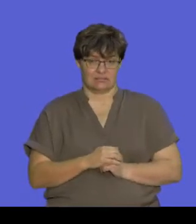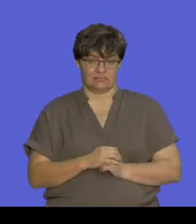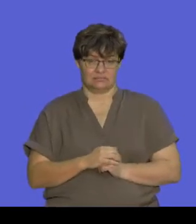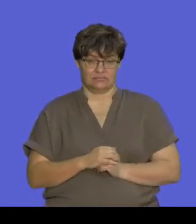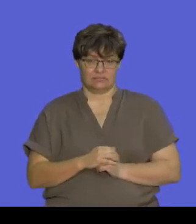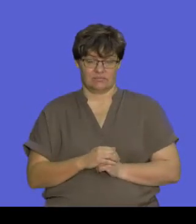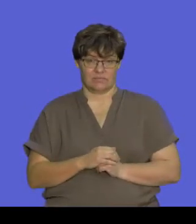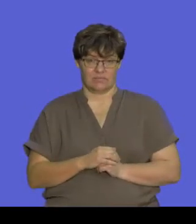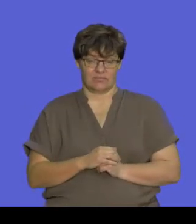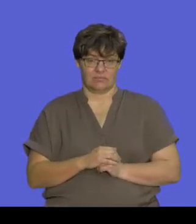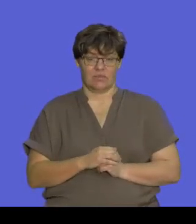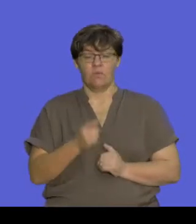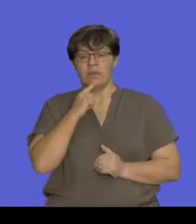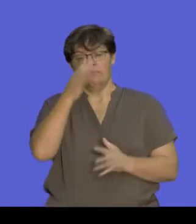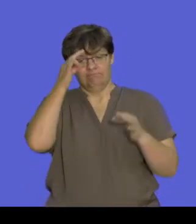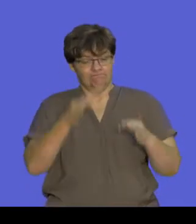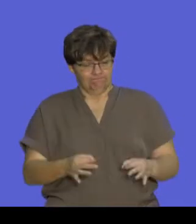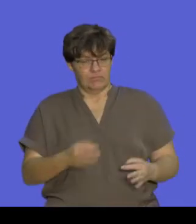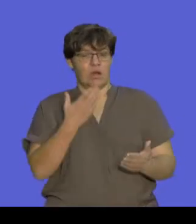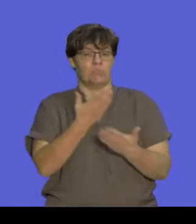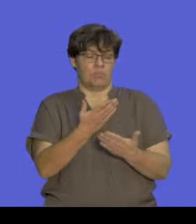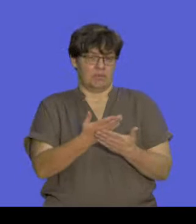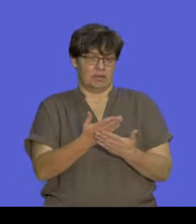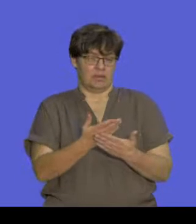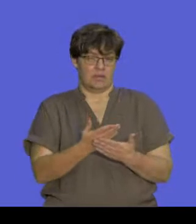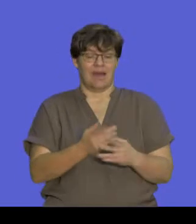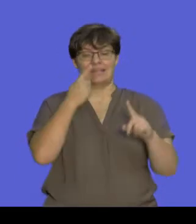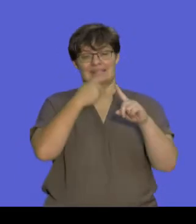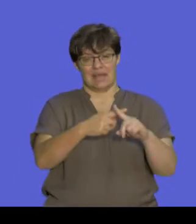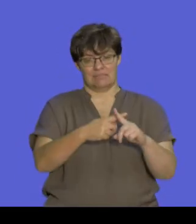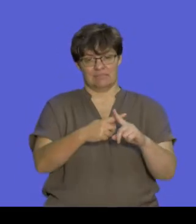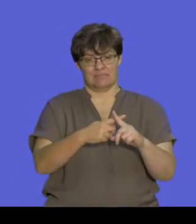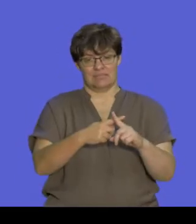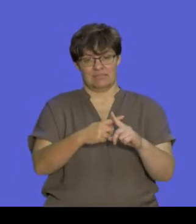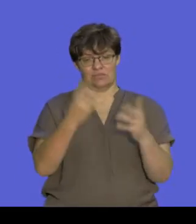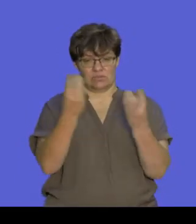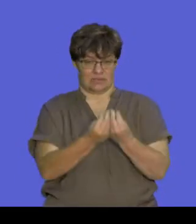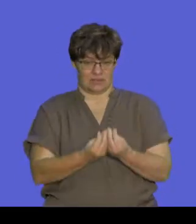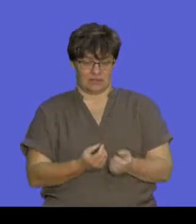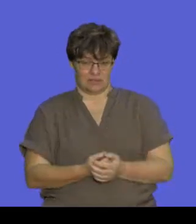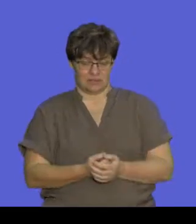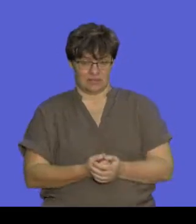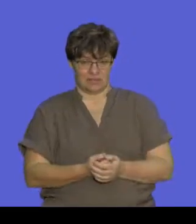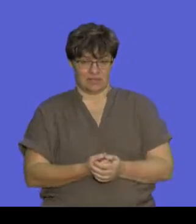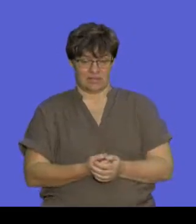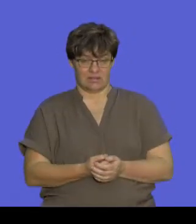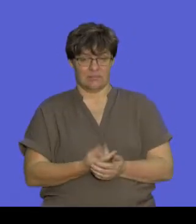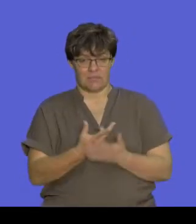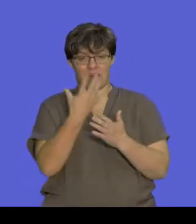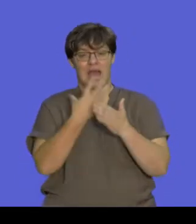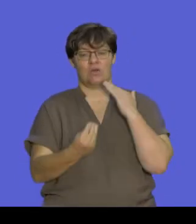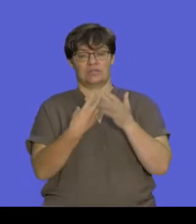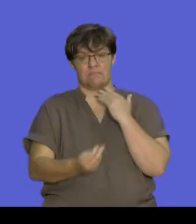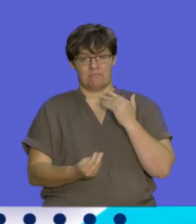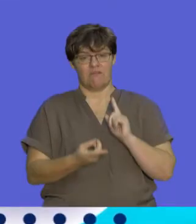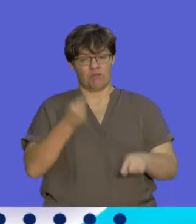can determine the probabilities by multiplying these things together and getting the outcomes out of the